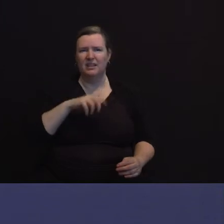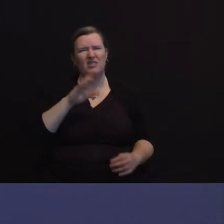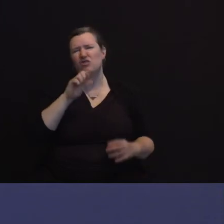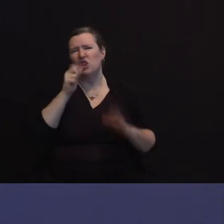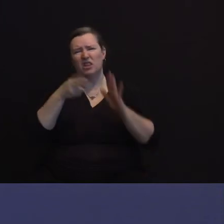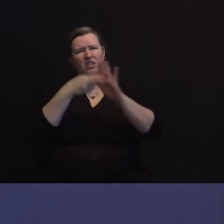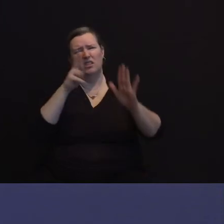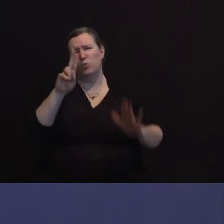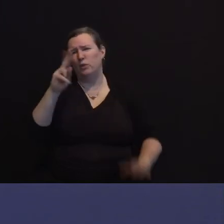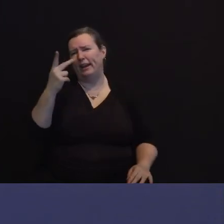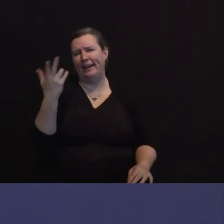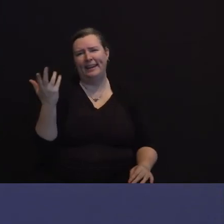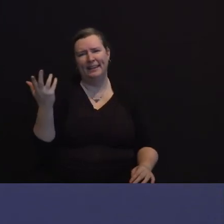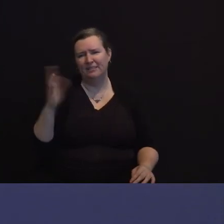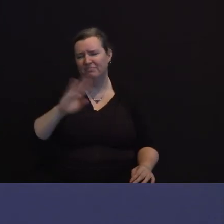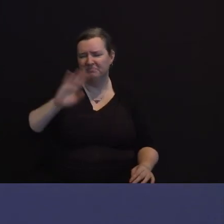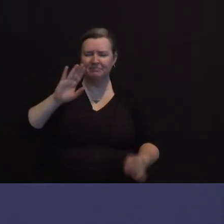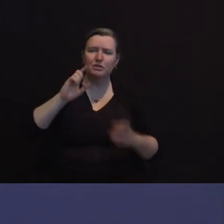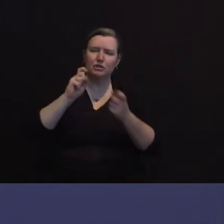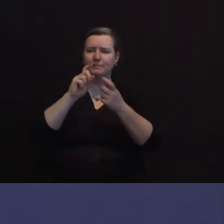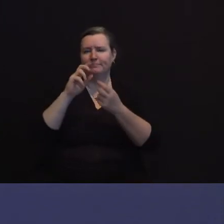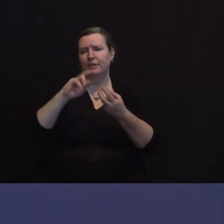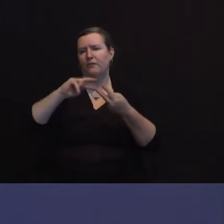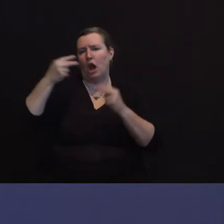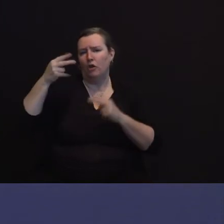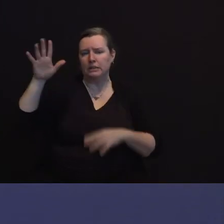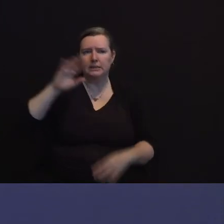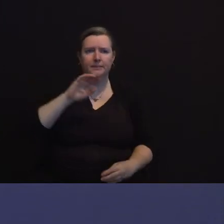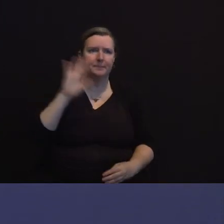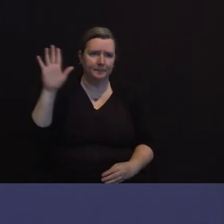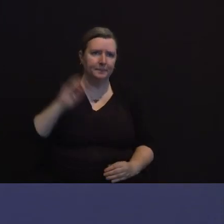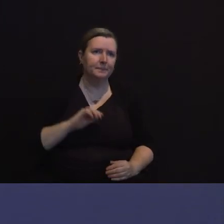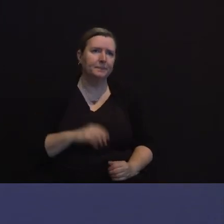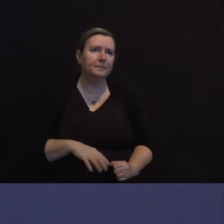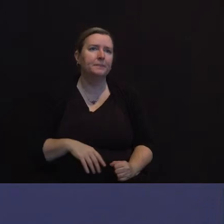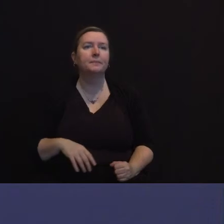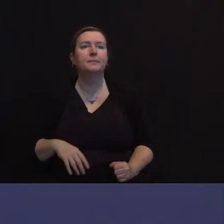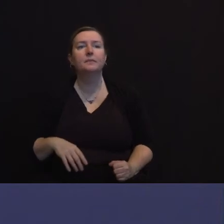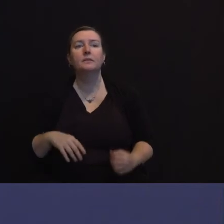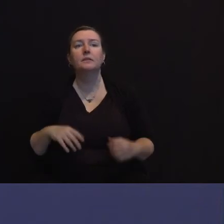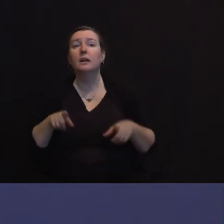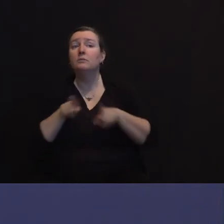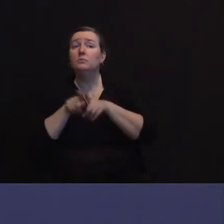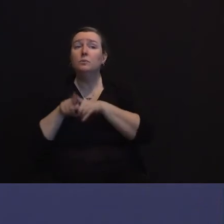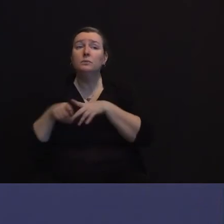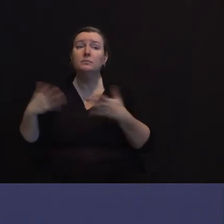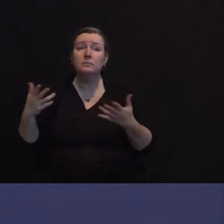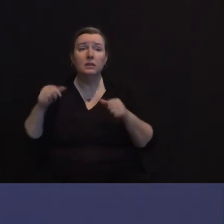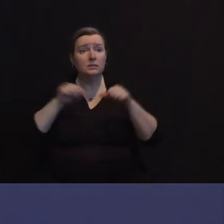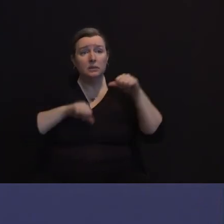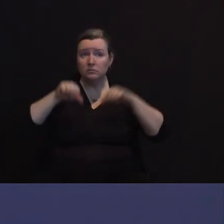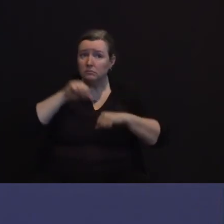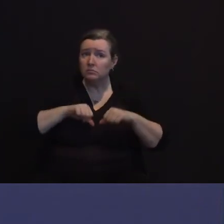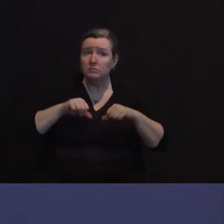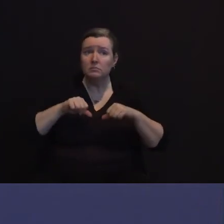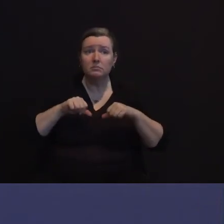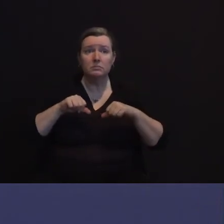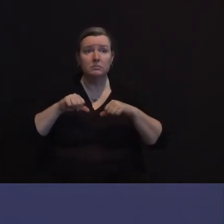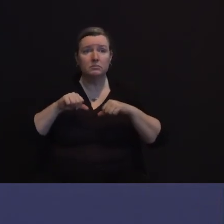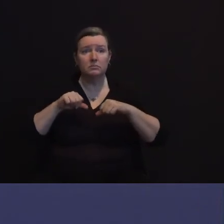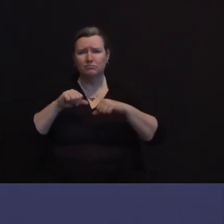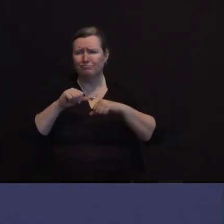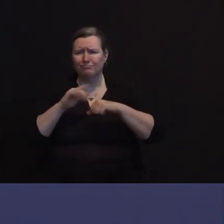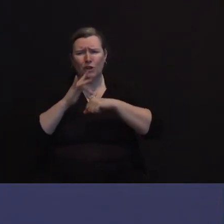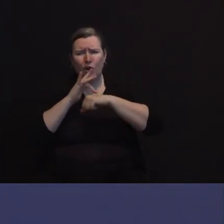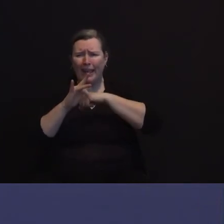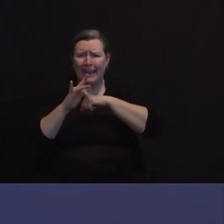Secondly, the data, the science on it is early. Thirdly, based on what folks